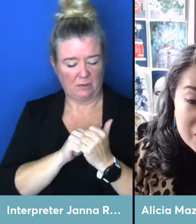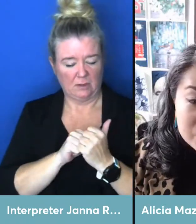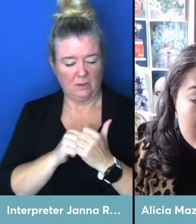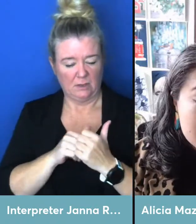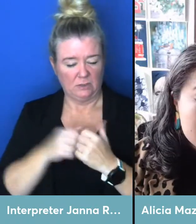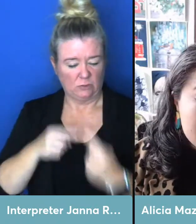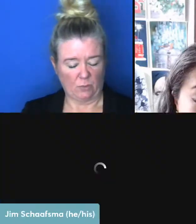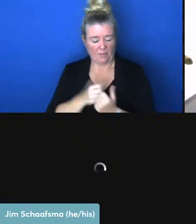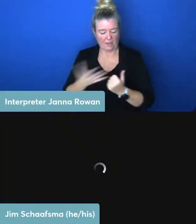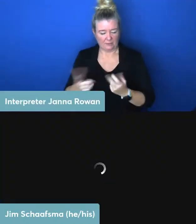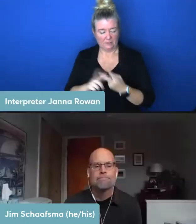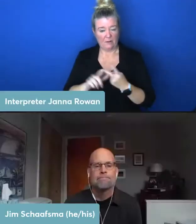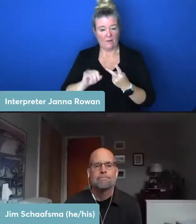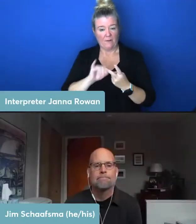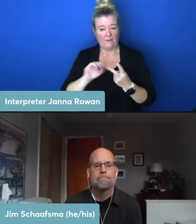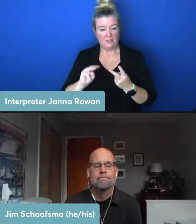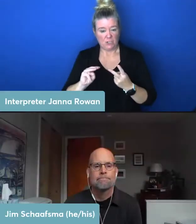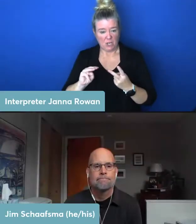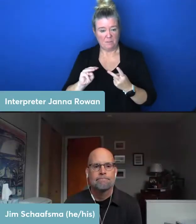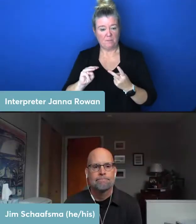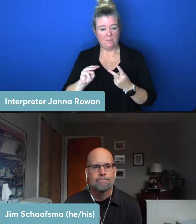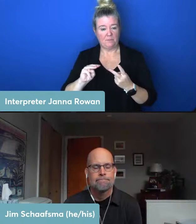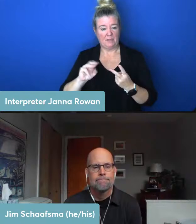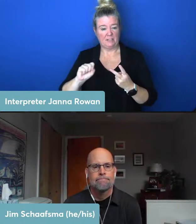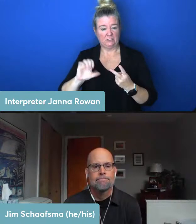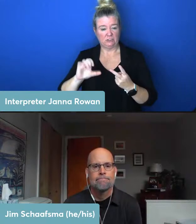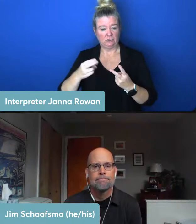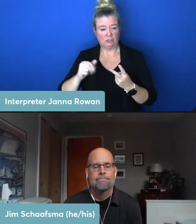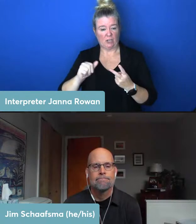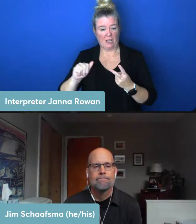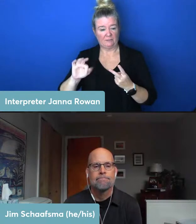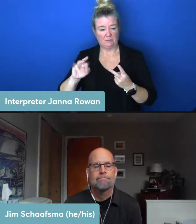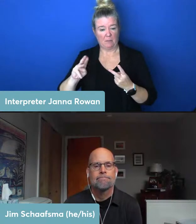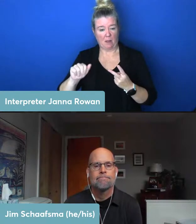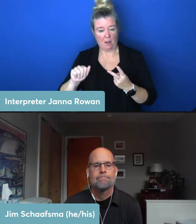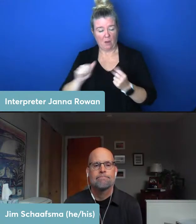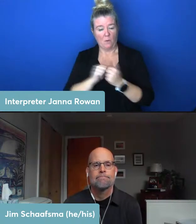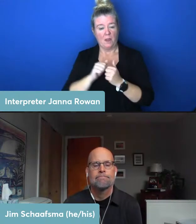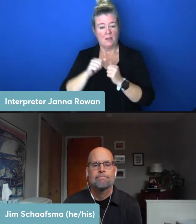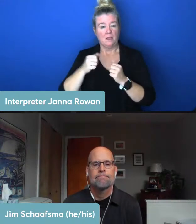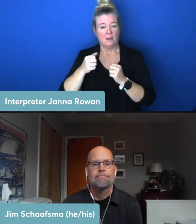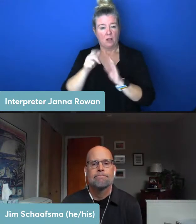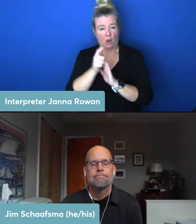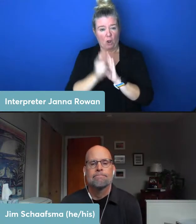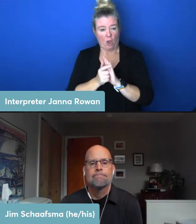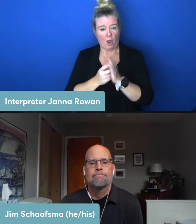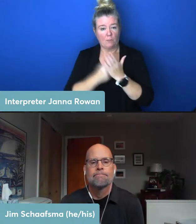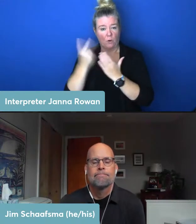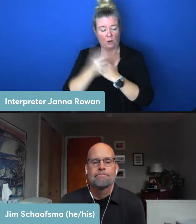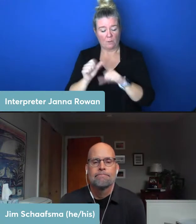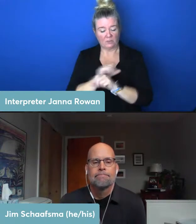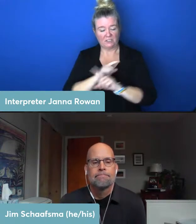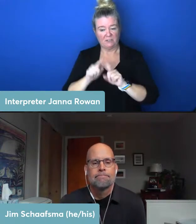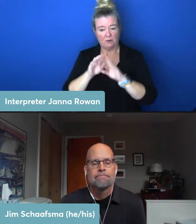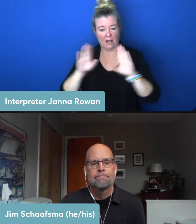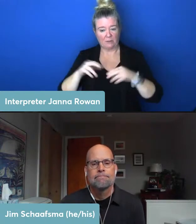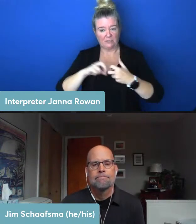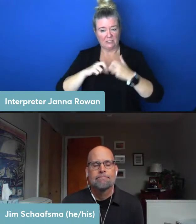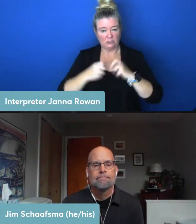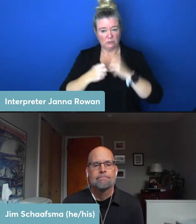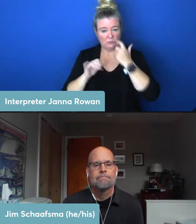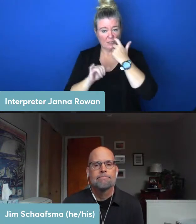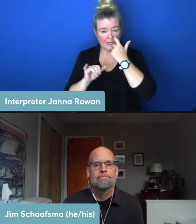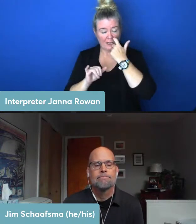by Jim Schaafsma, who's a housing attorney with the Michigan Poverty Law Program, where he works on a range of different housing issues, including